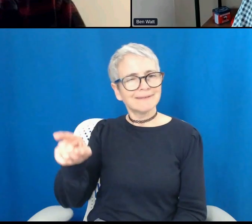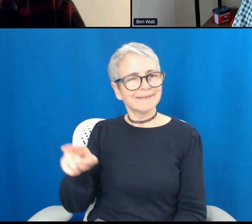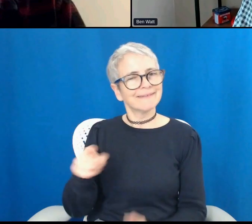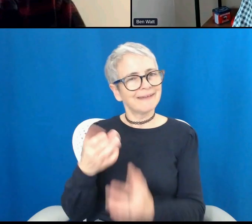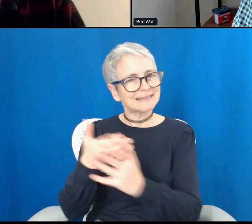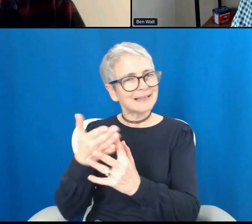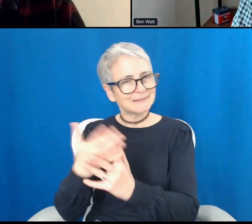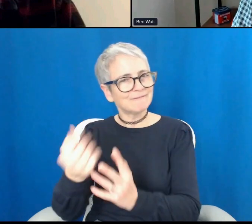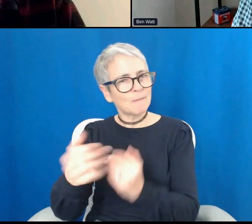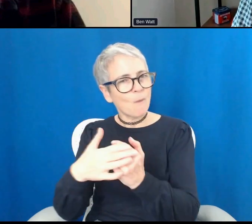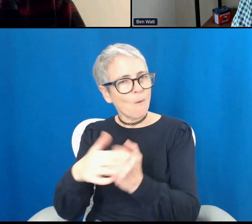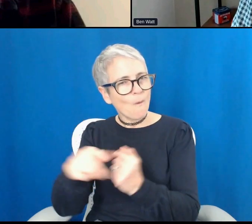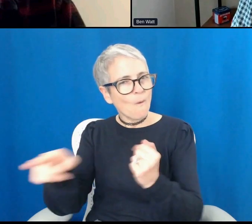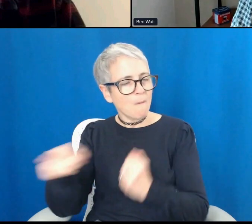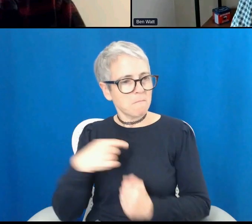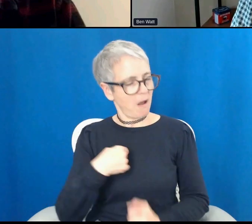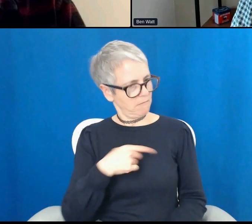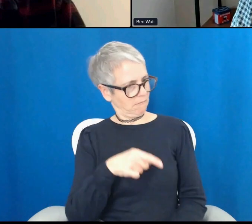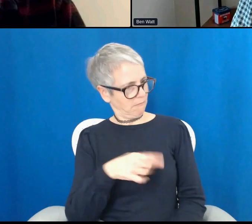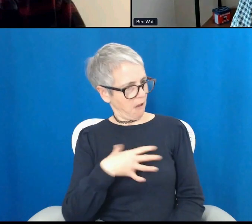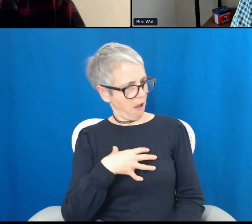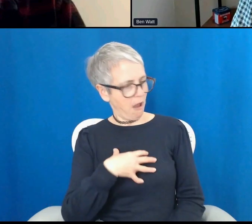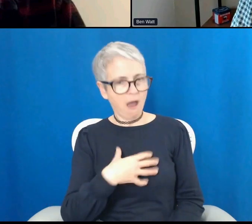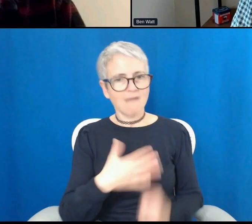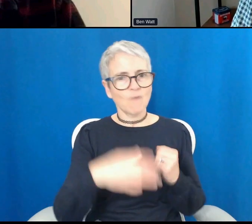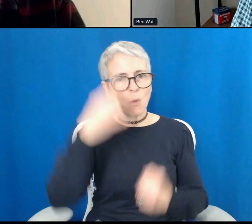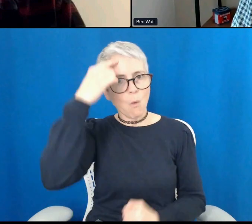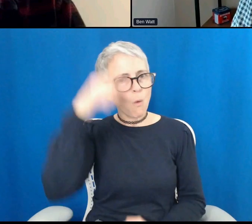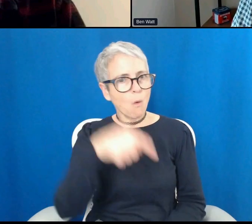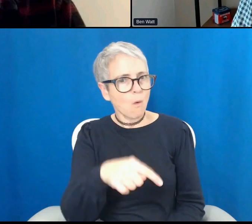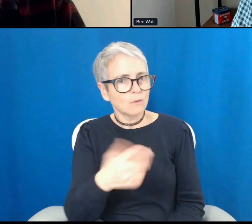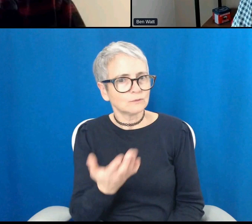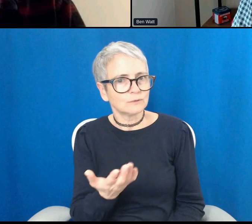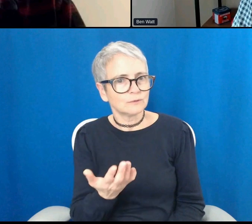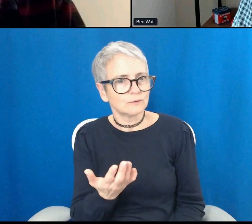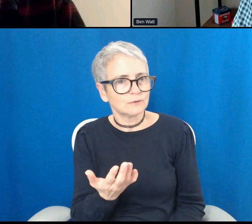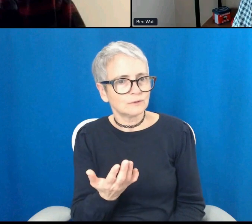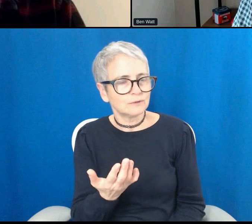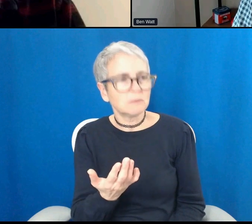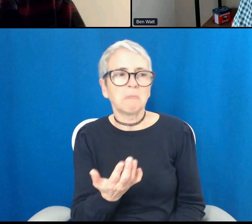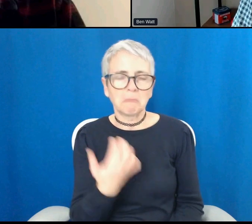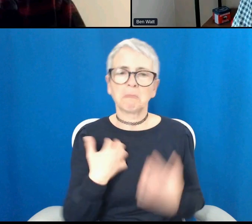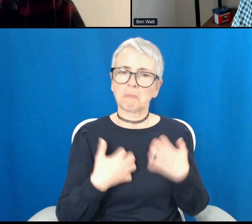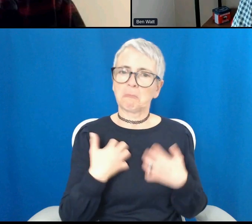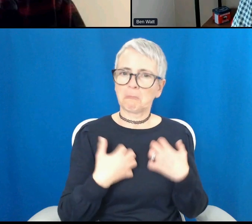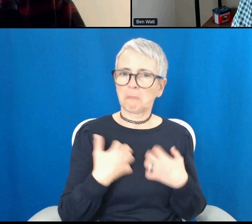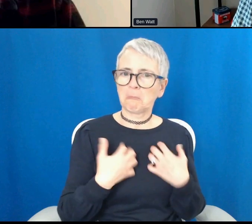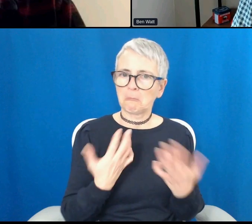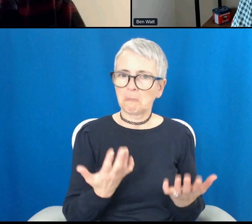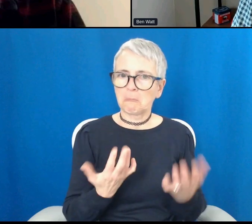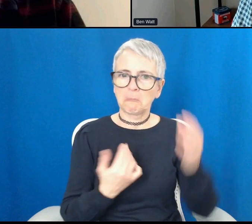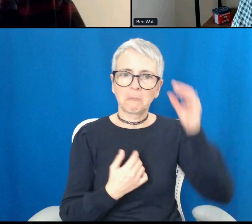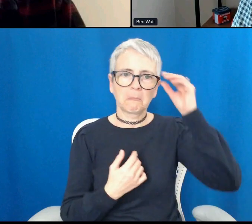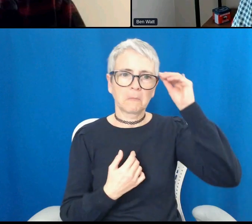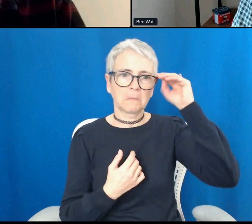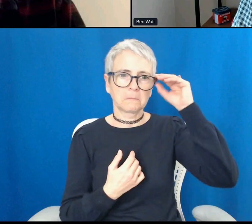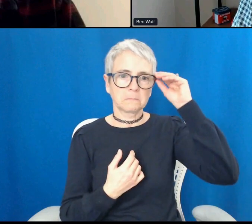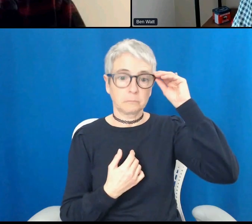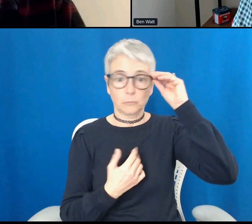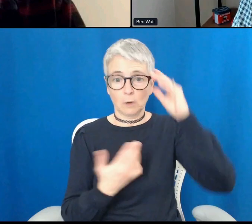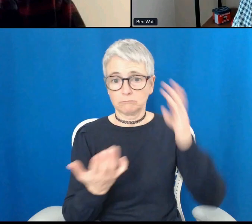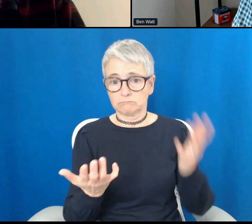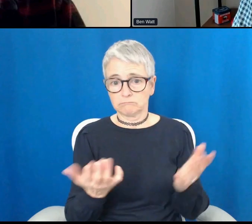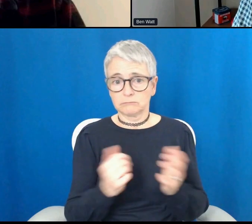definitely that was kind of something that I hadn't necessarily seen as something comparable before. So yeah, just